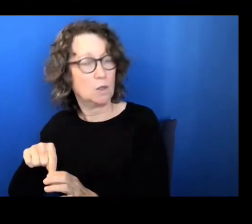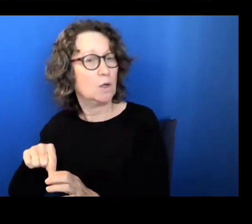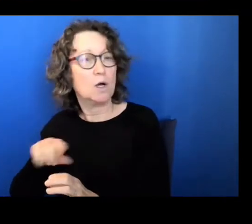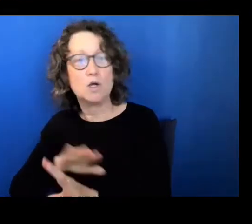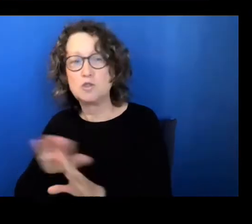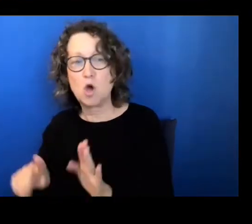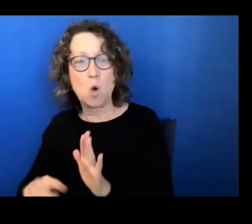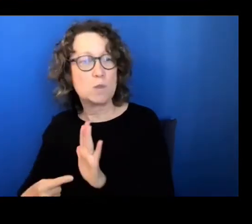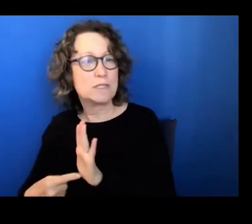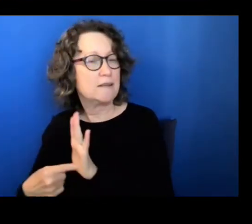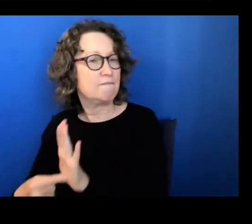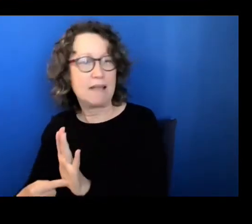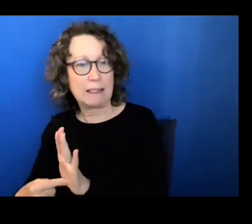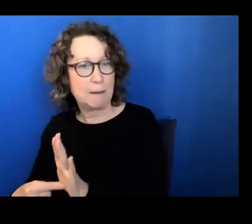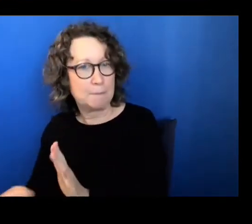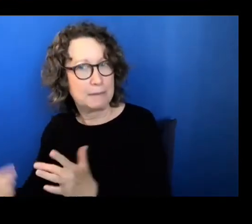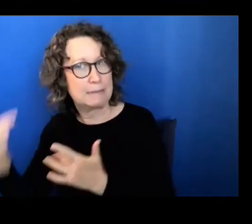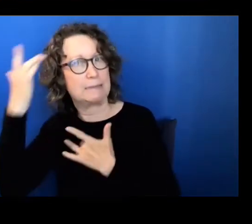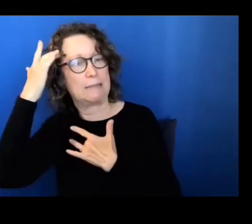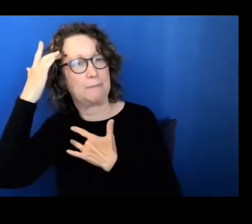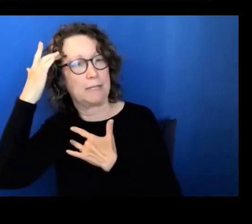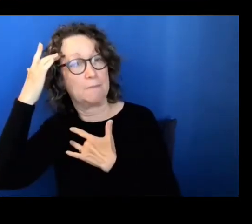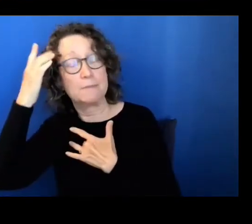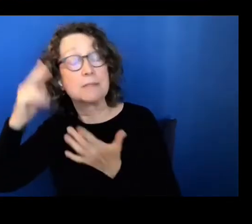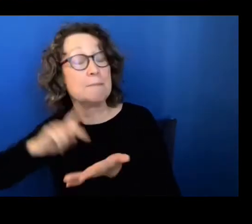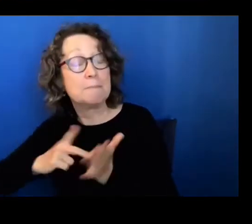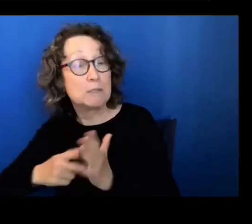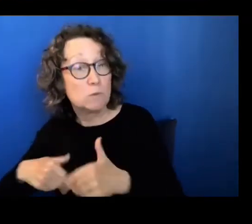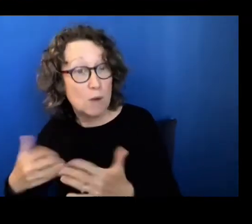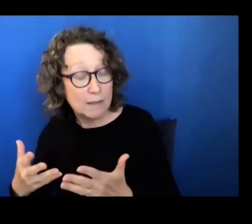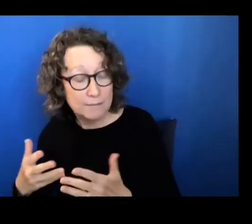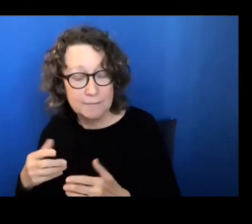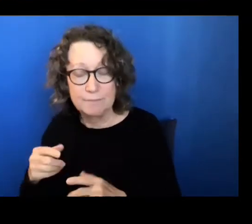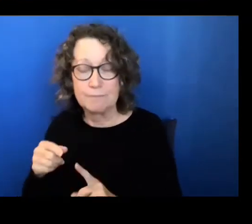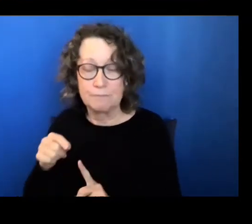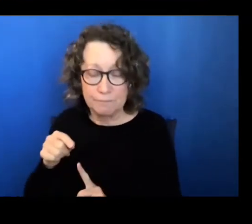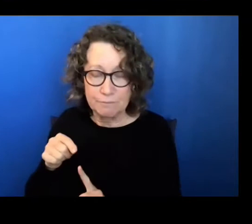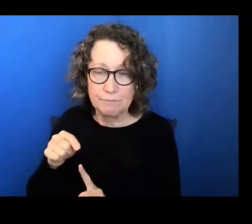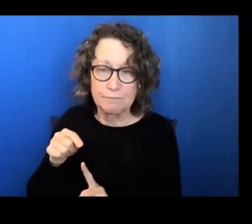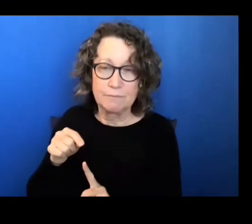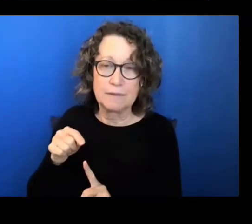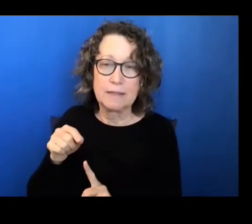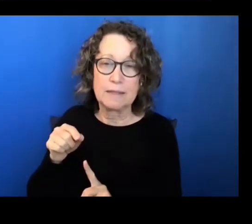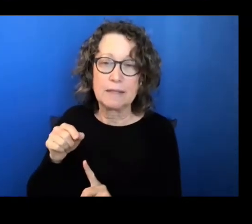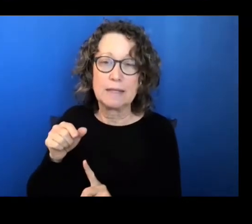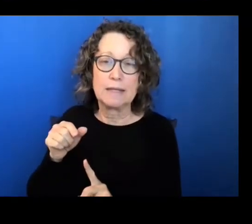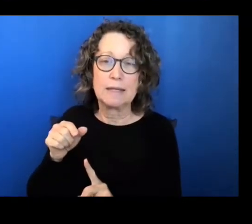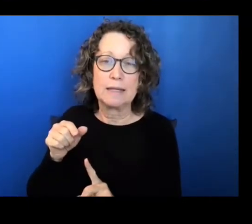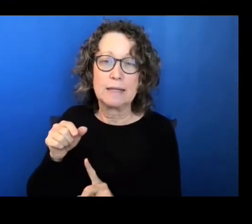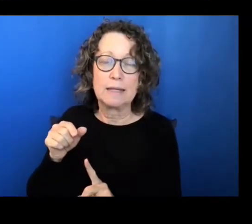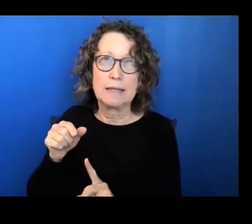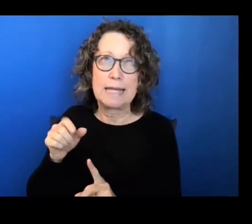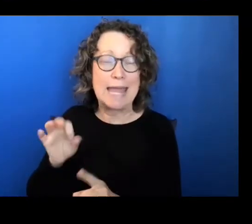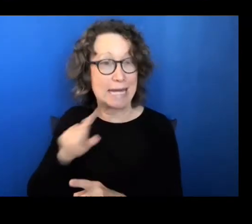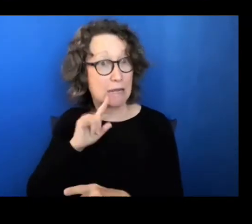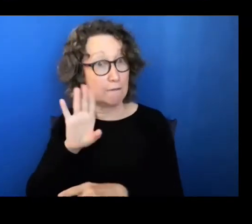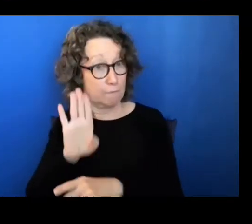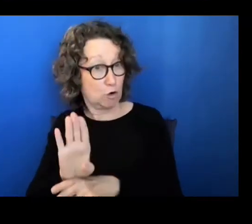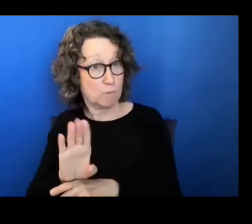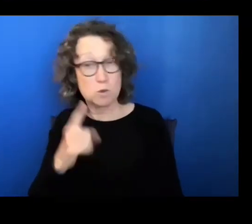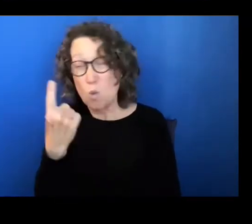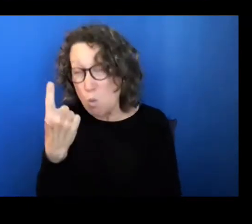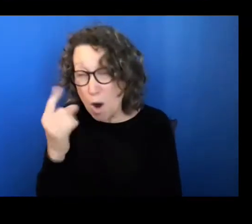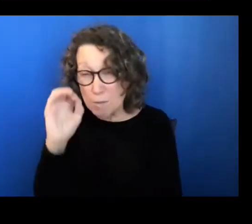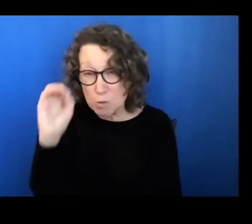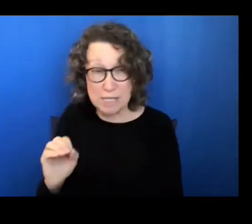symptoms when catching the virus. What this means is it, in a sense, confirms that only 1%